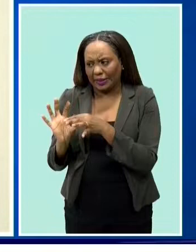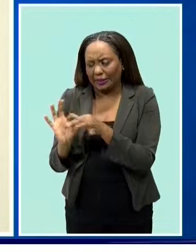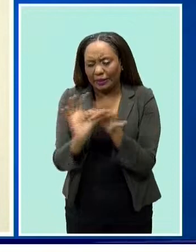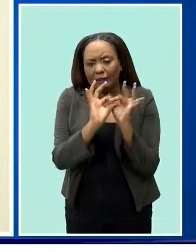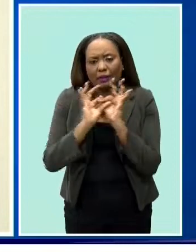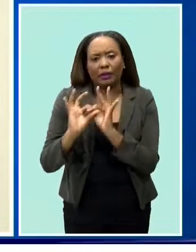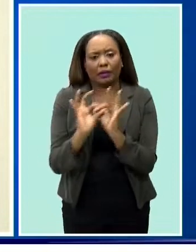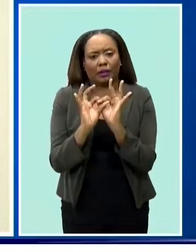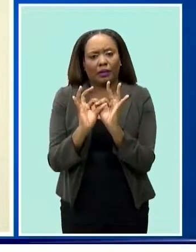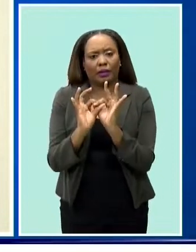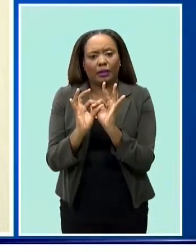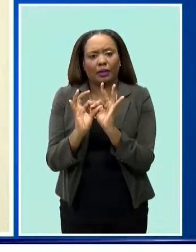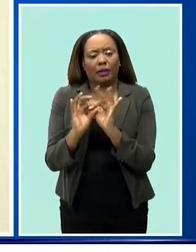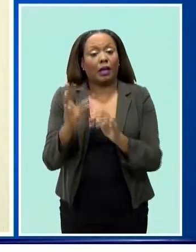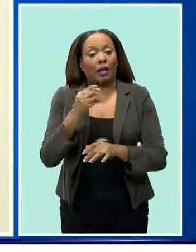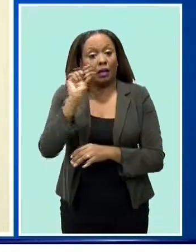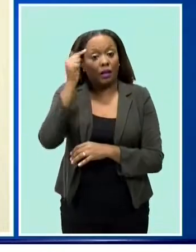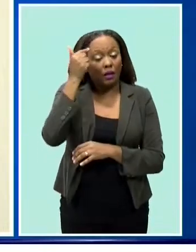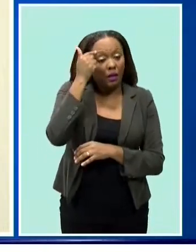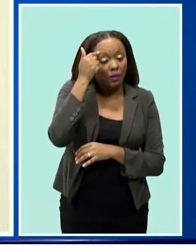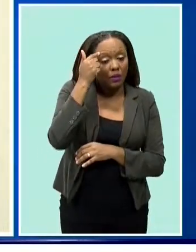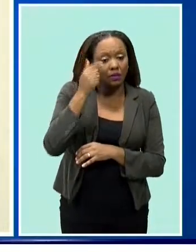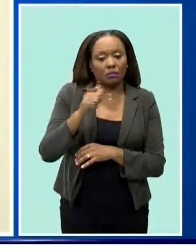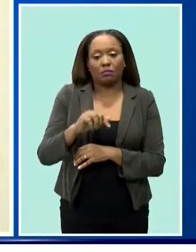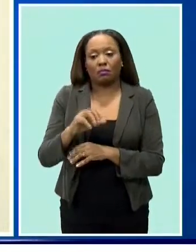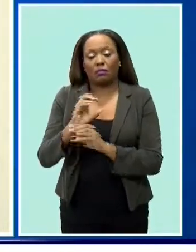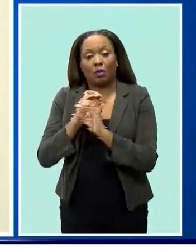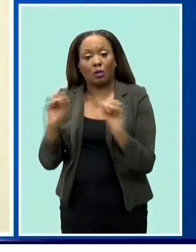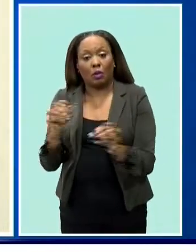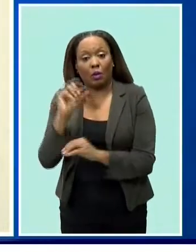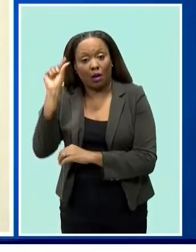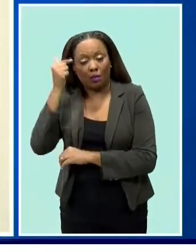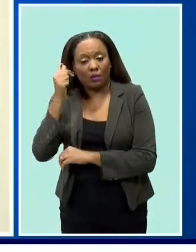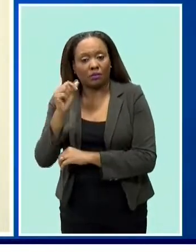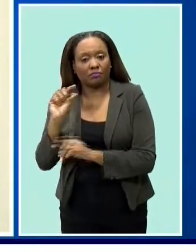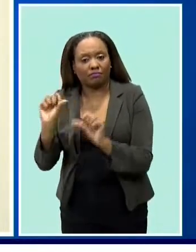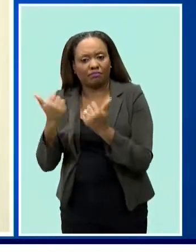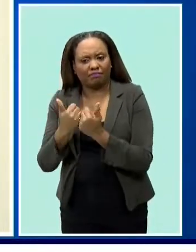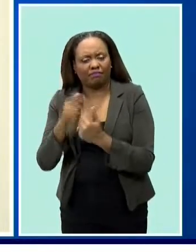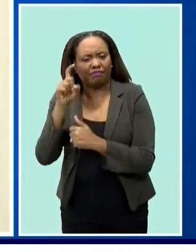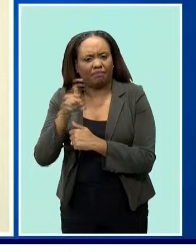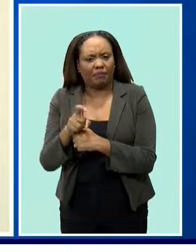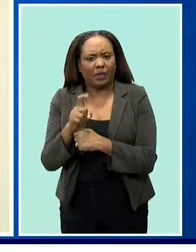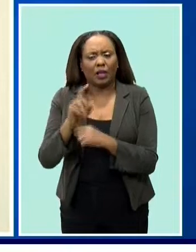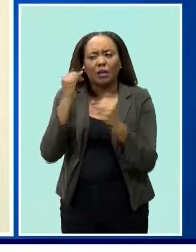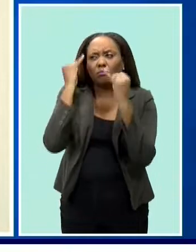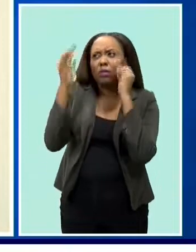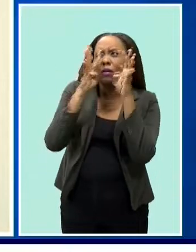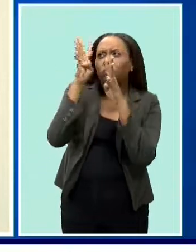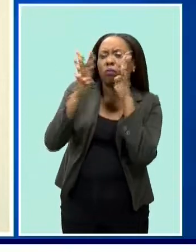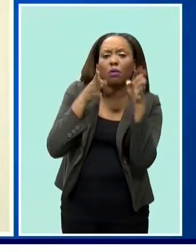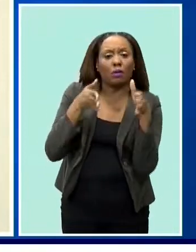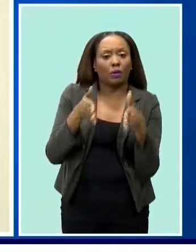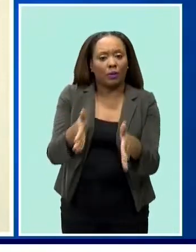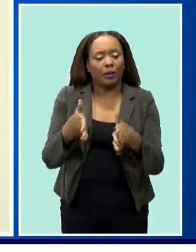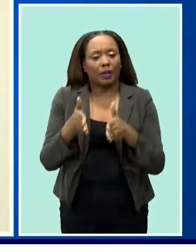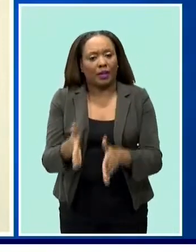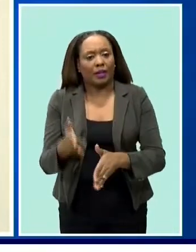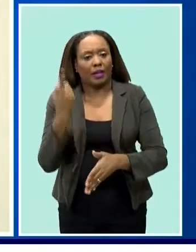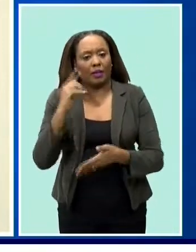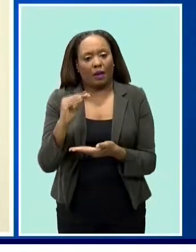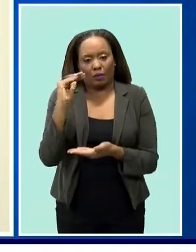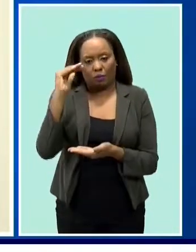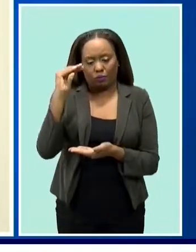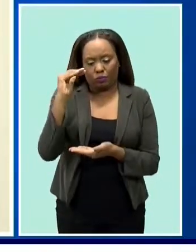the involvement of governmental and non-governmental agencies in identifying creative ways to reducing